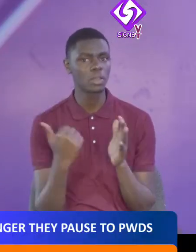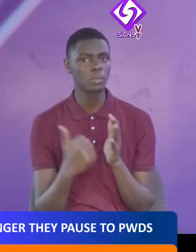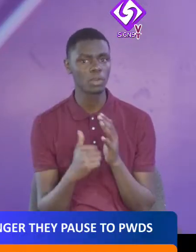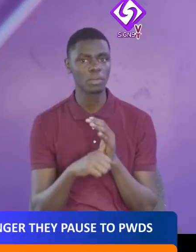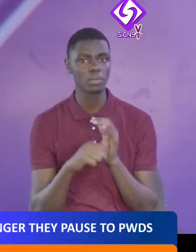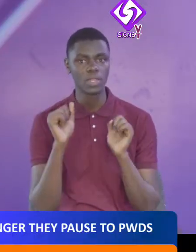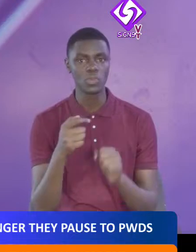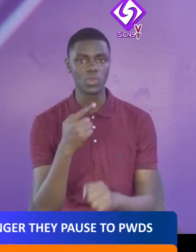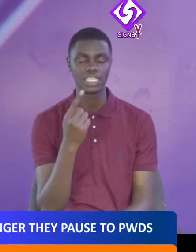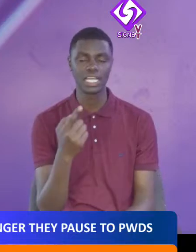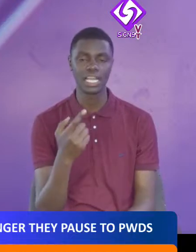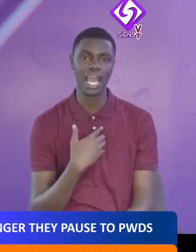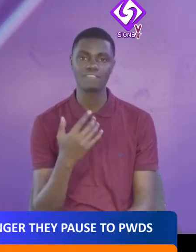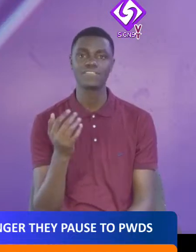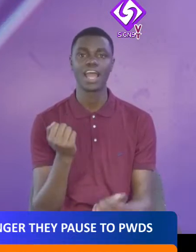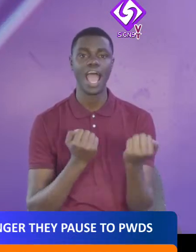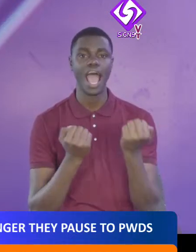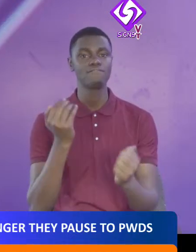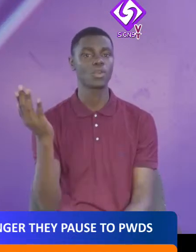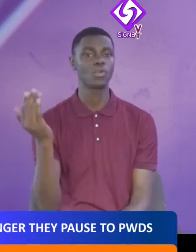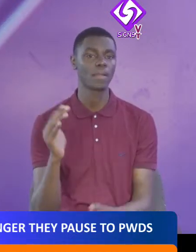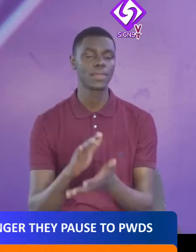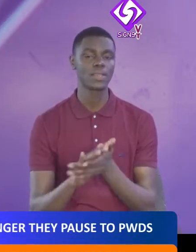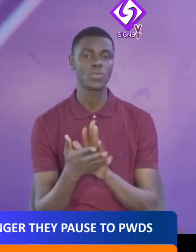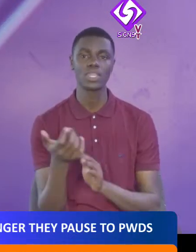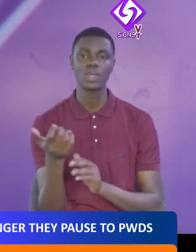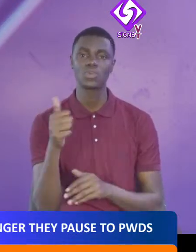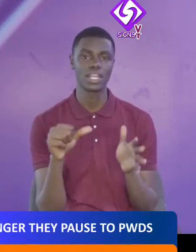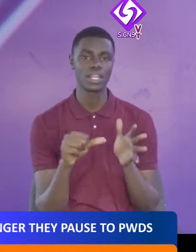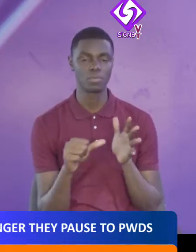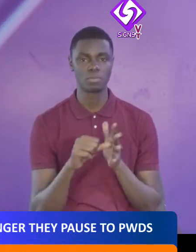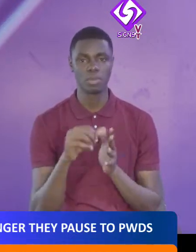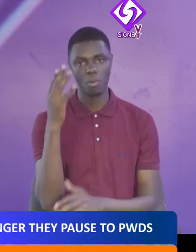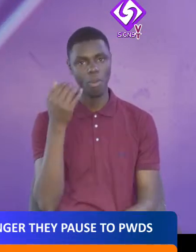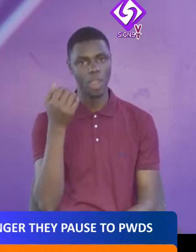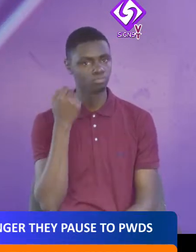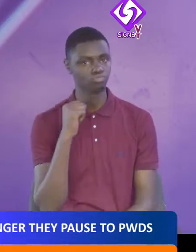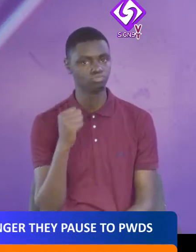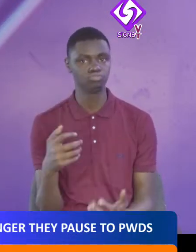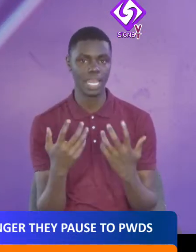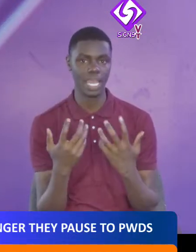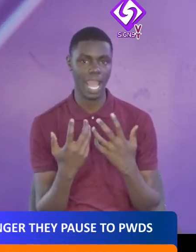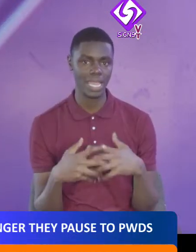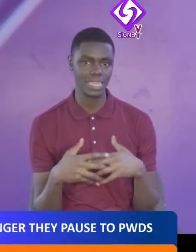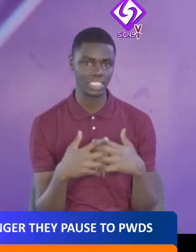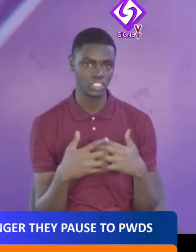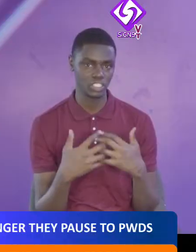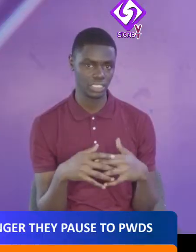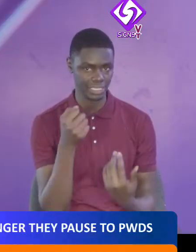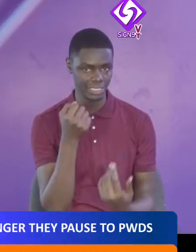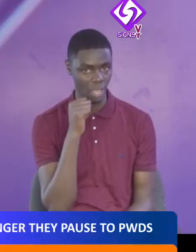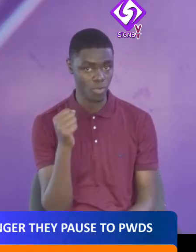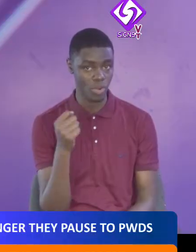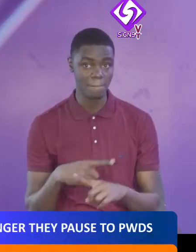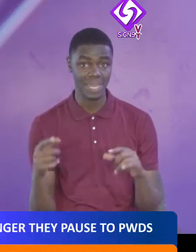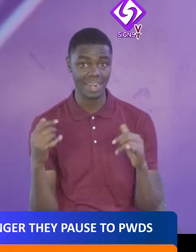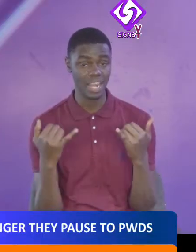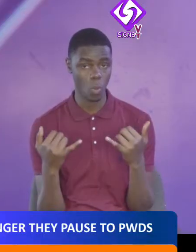that there's a vehicle nearby without any problem because of the engine. Yeah. Right now,